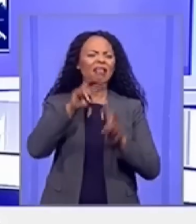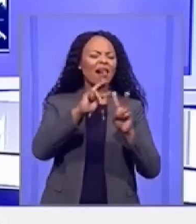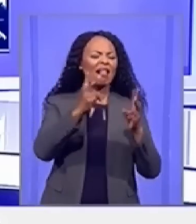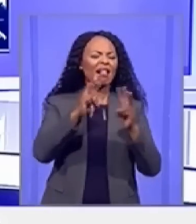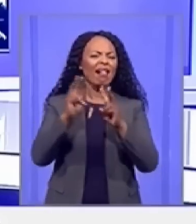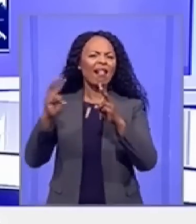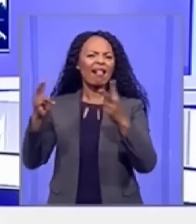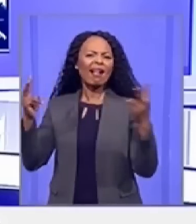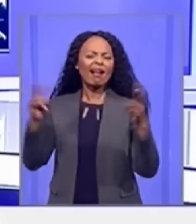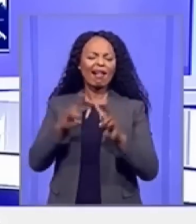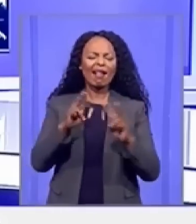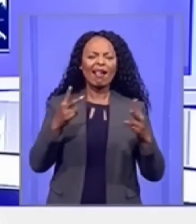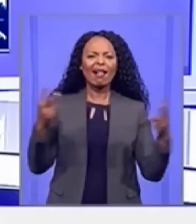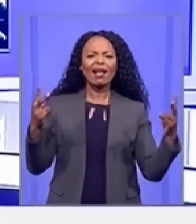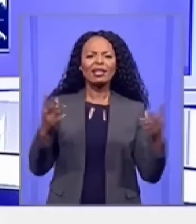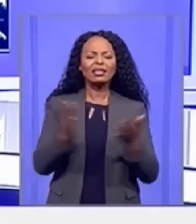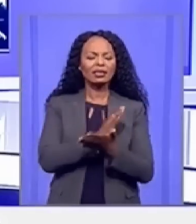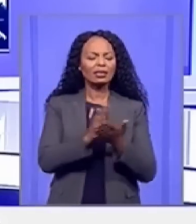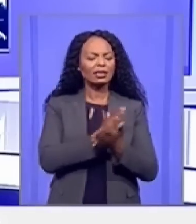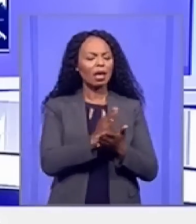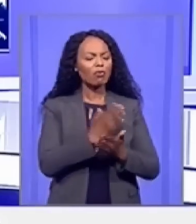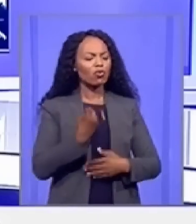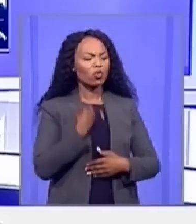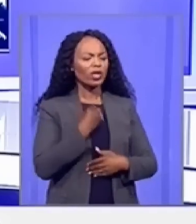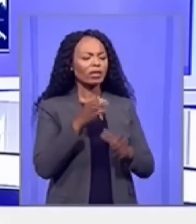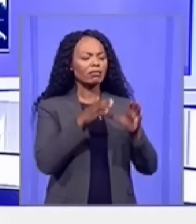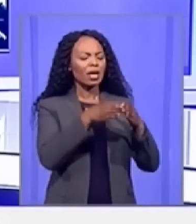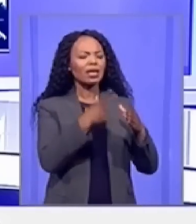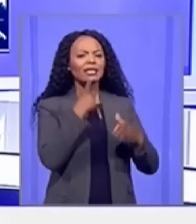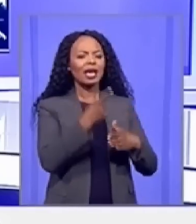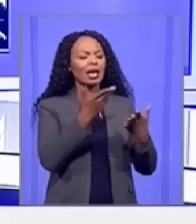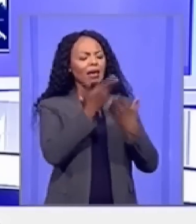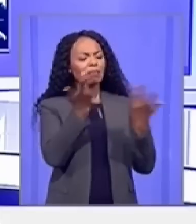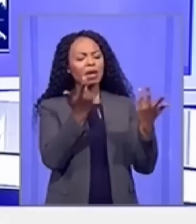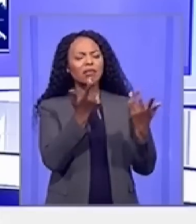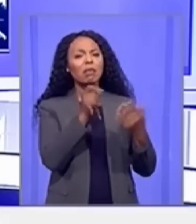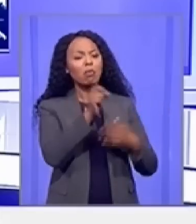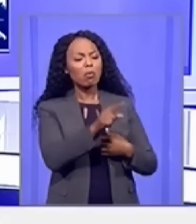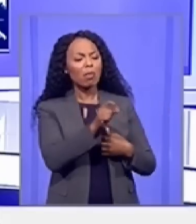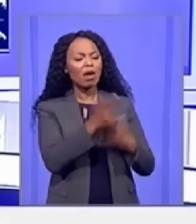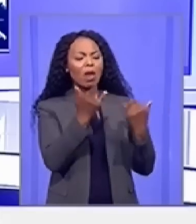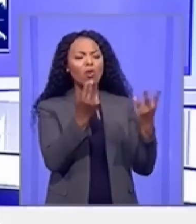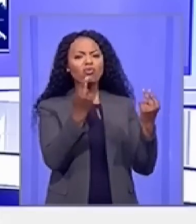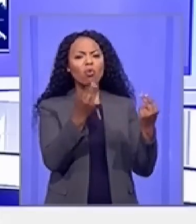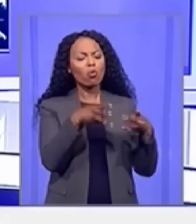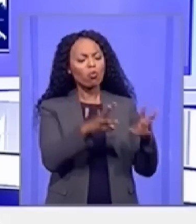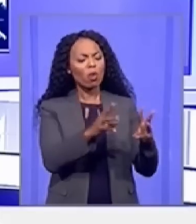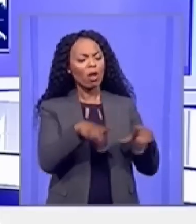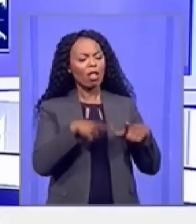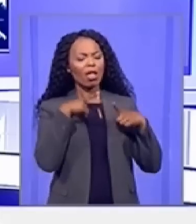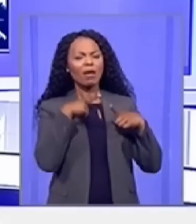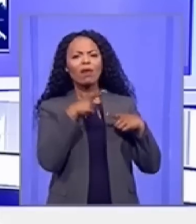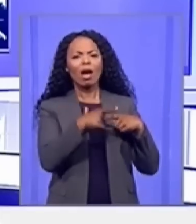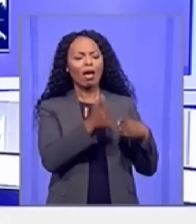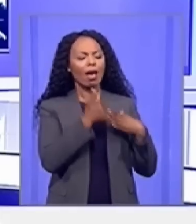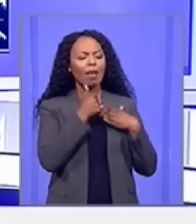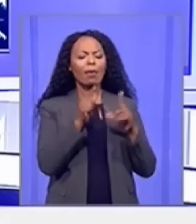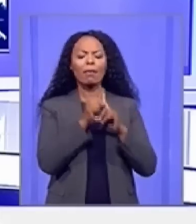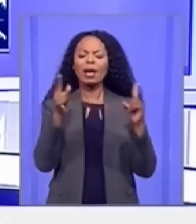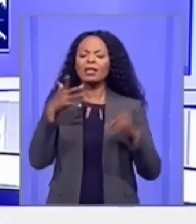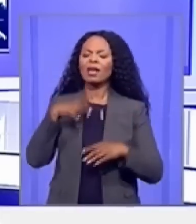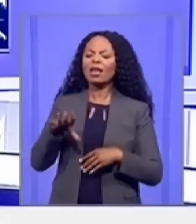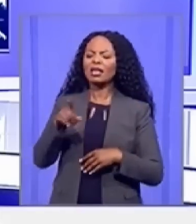tla ba le dikarolo tse pedi ho na le ba tla nne ba re rona botjhaba ba re sebeletsa empa ho na le ba bang ba bonang hore e ka